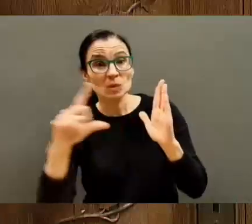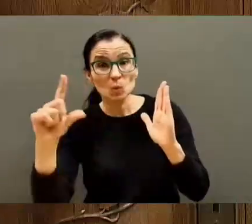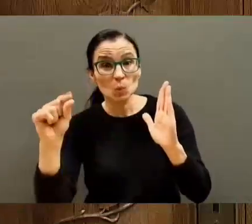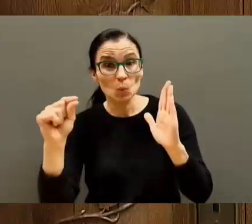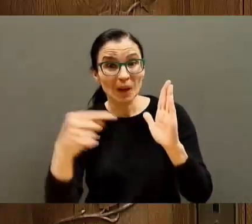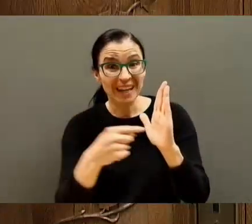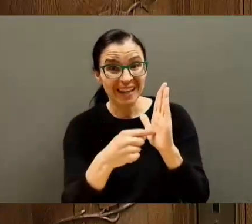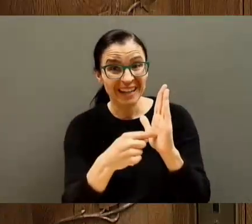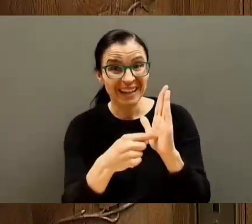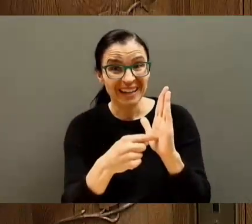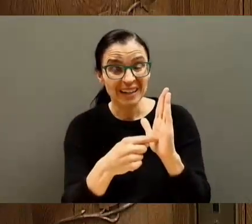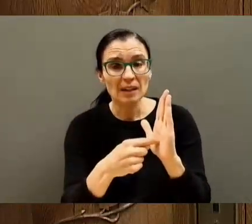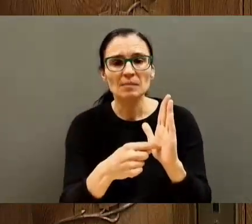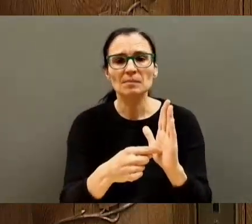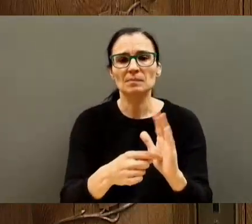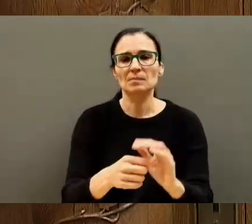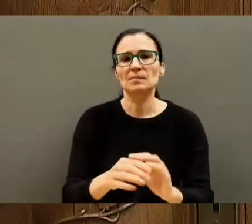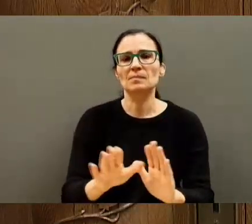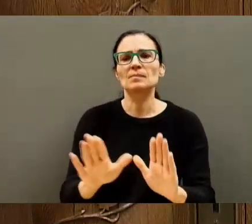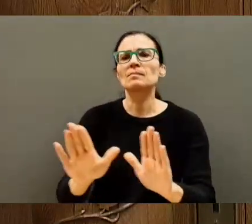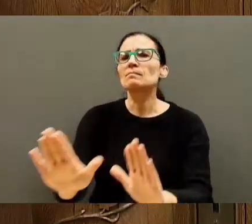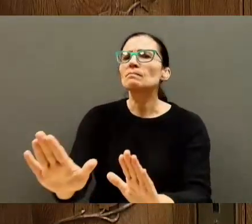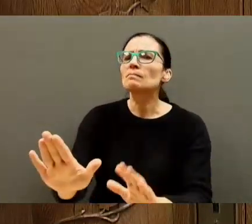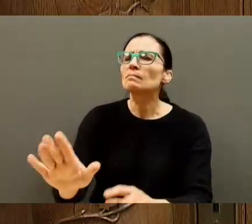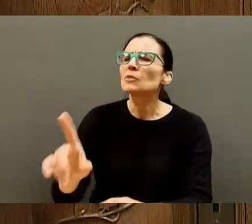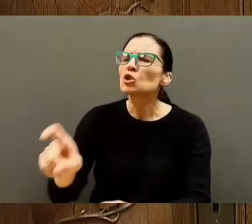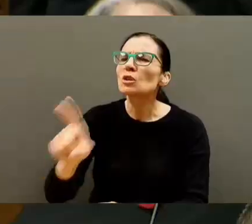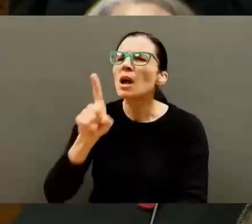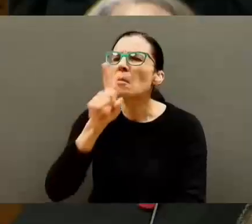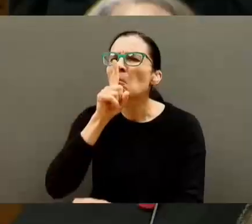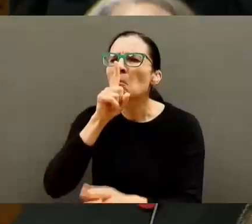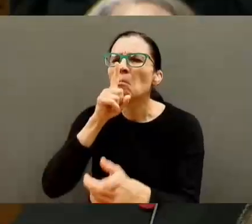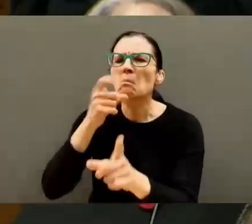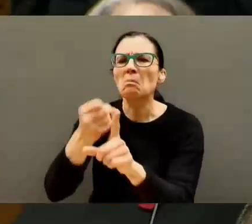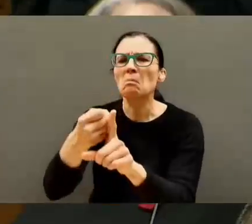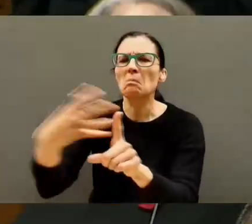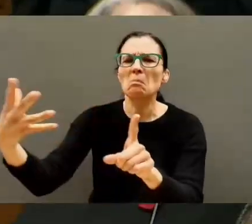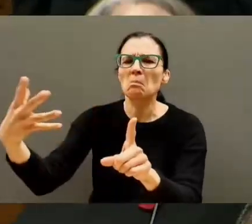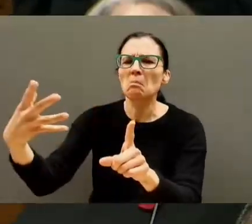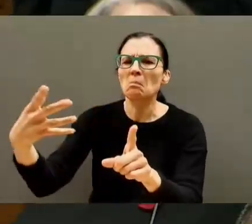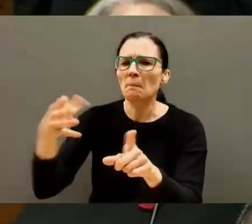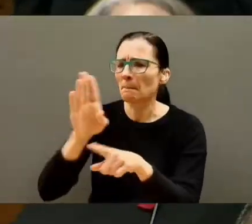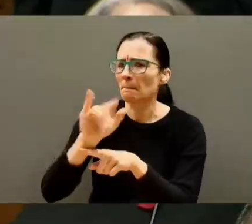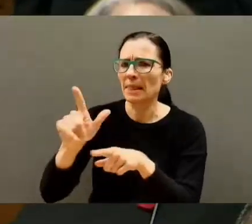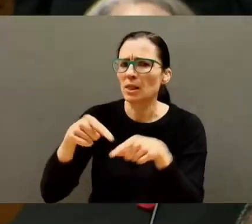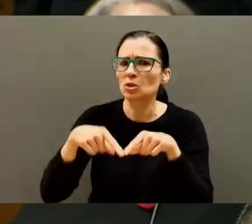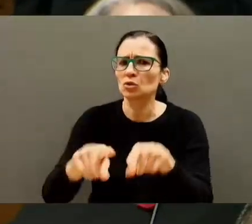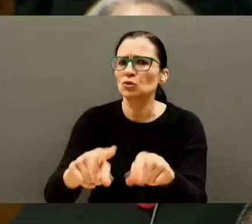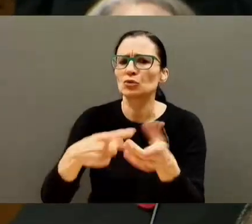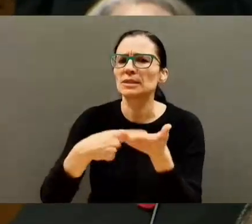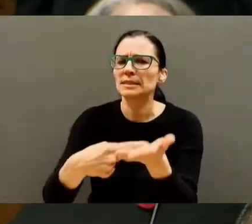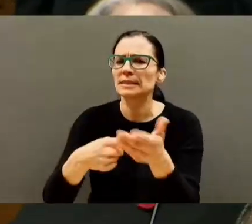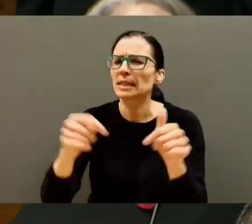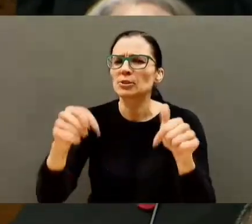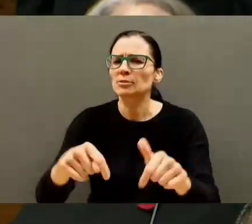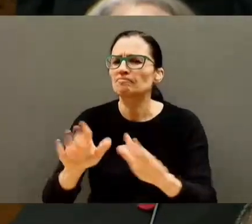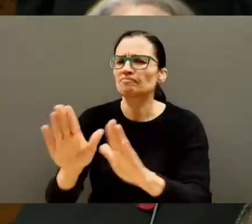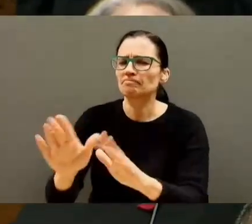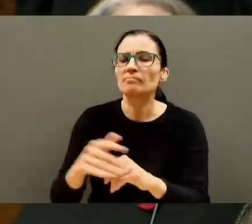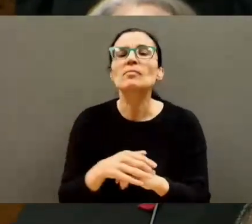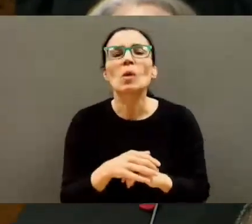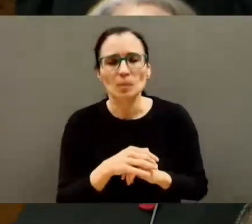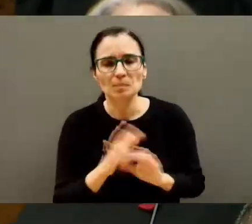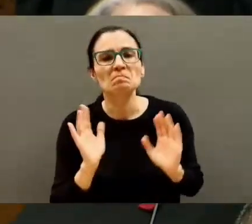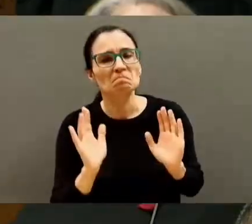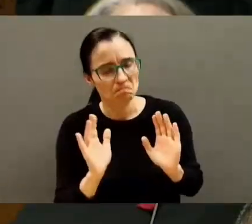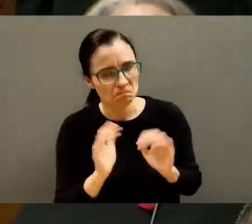the contents of the bill which is in front of the House. Very well. Thank you so much. I'm very happy to canvass this question in greater detail during